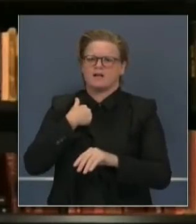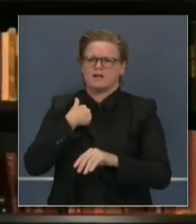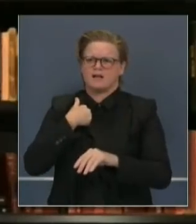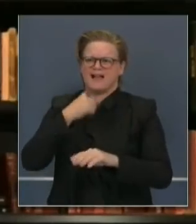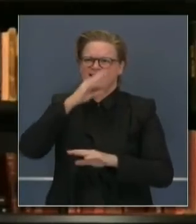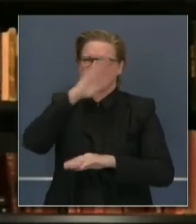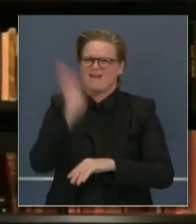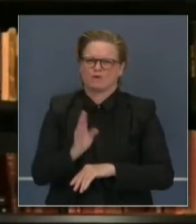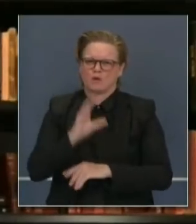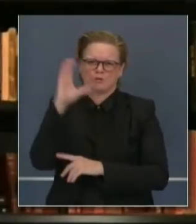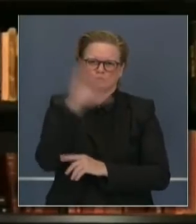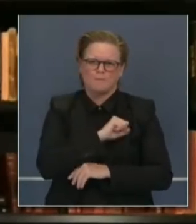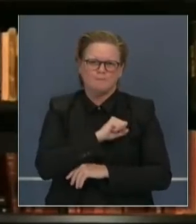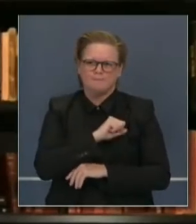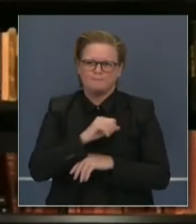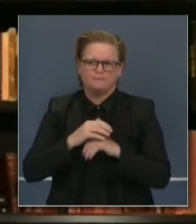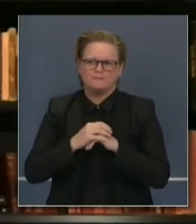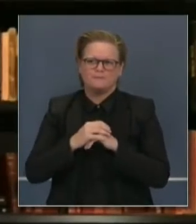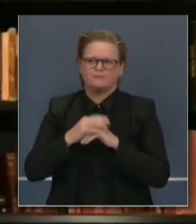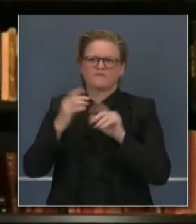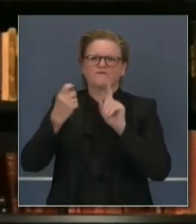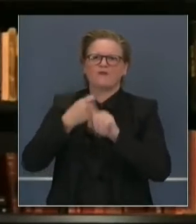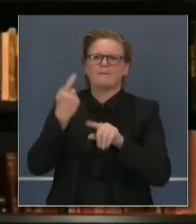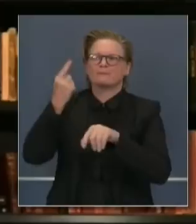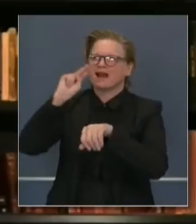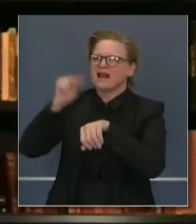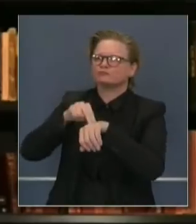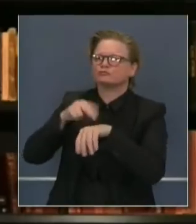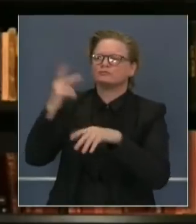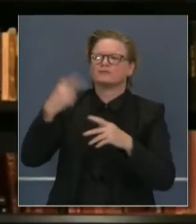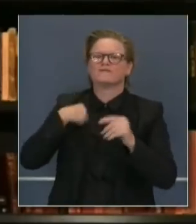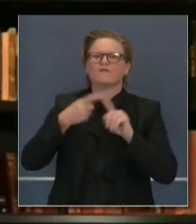hear from others will actually